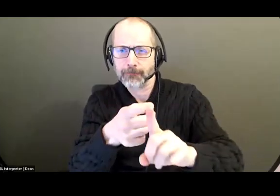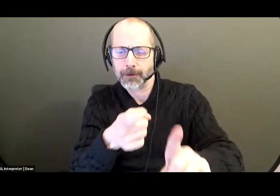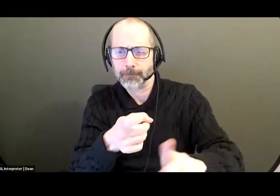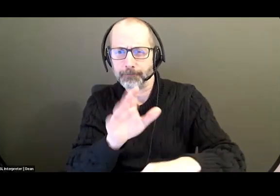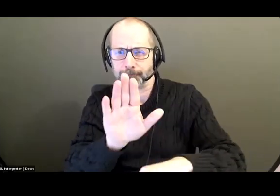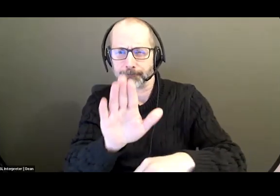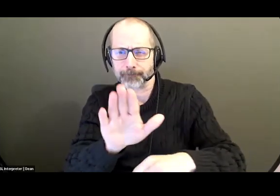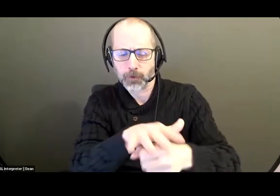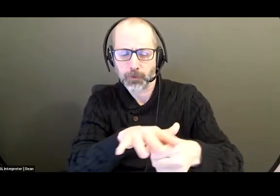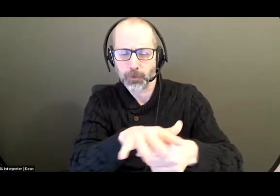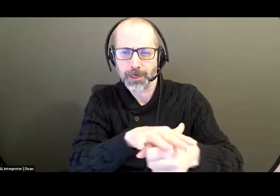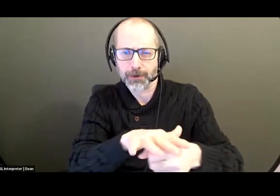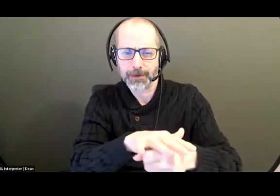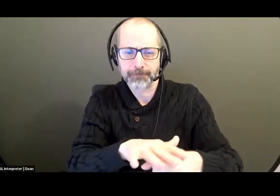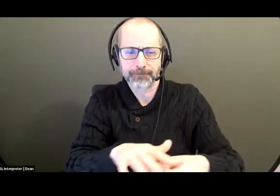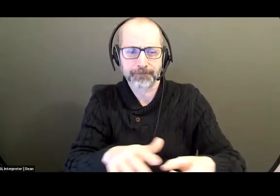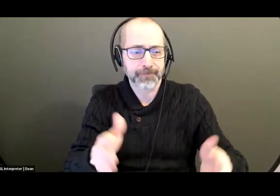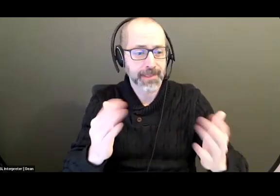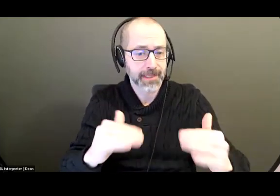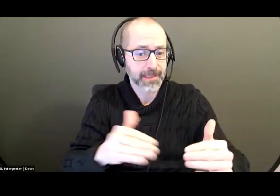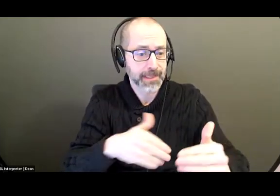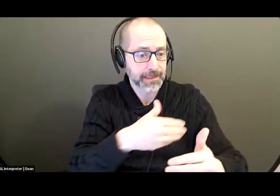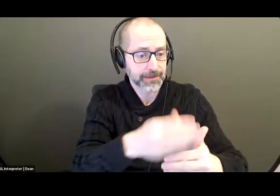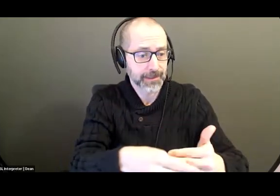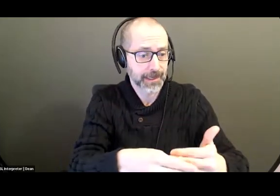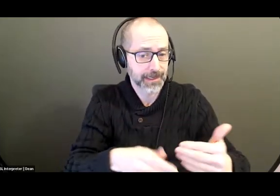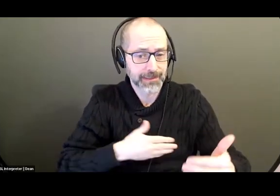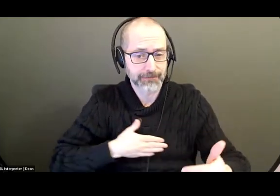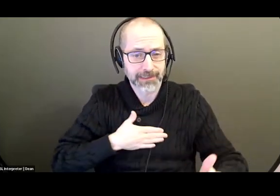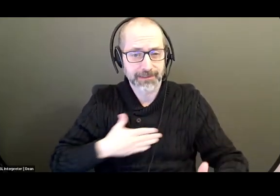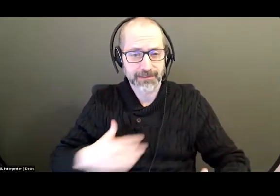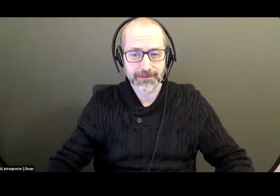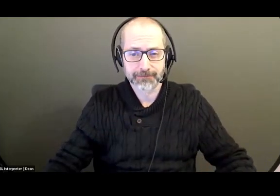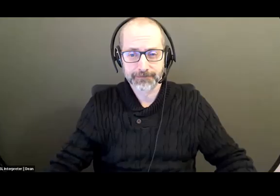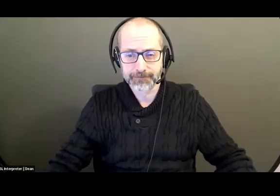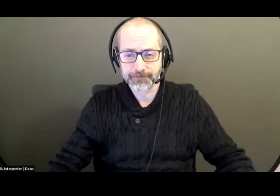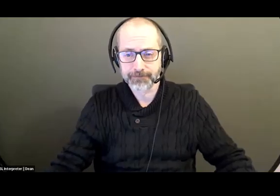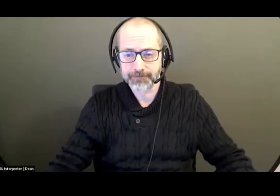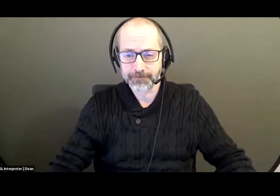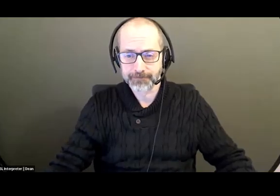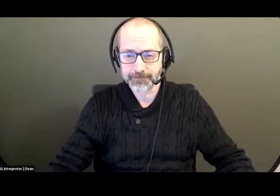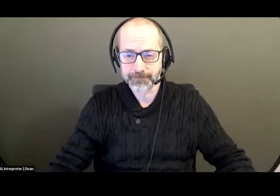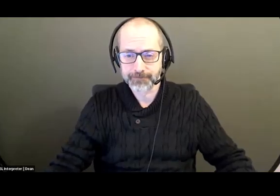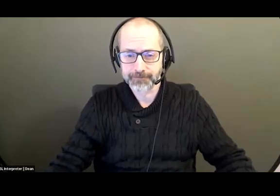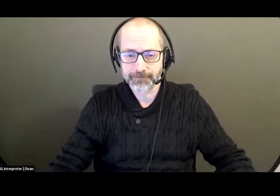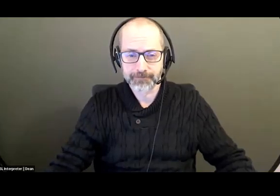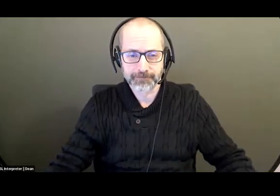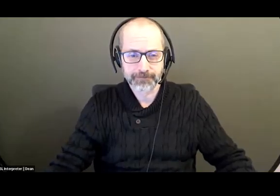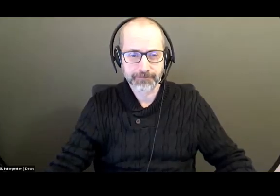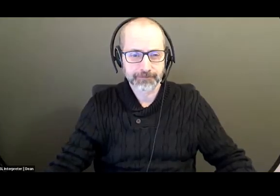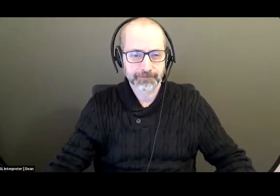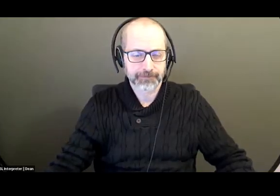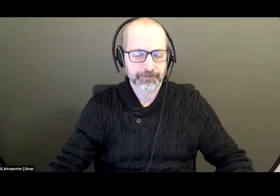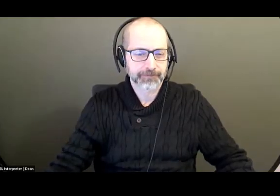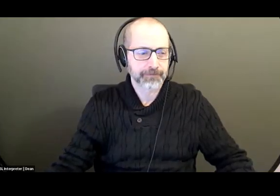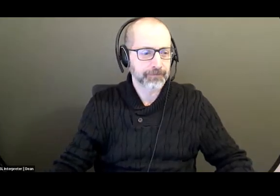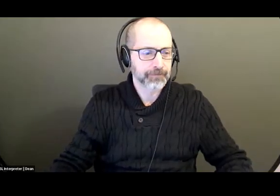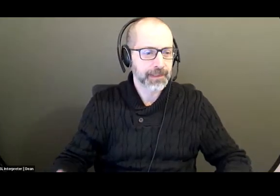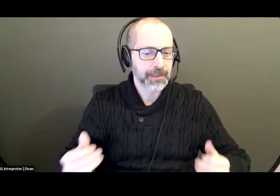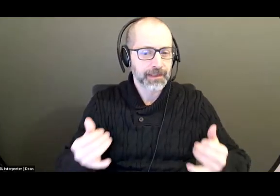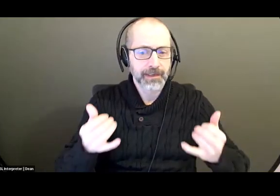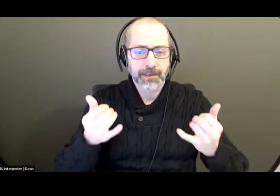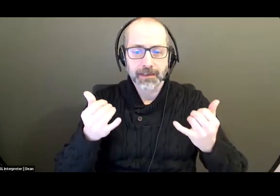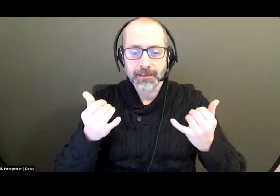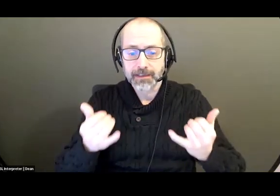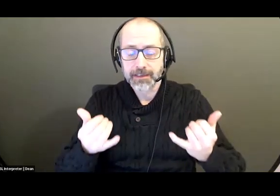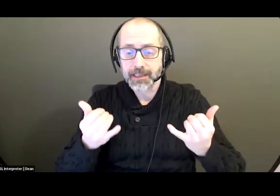to answer this so we have a sense of who's joining and where you're joining from. Next slide.